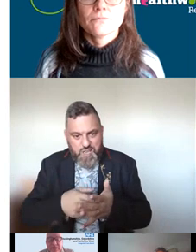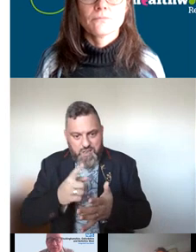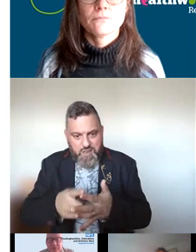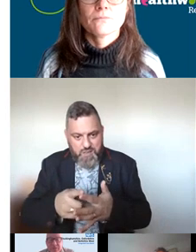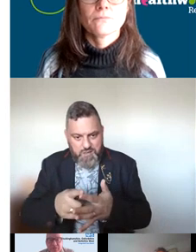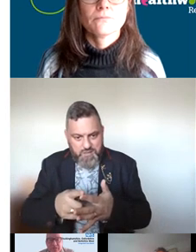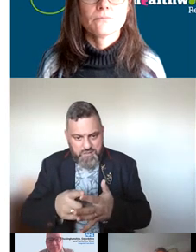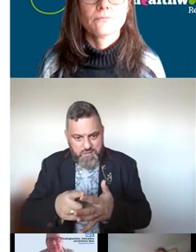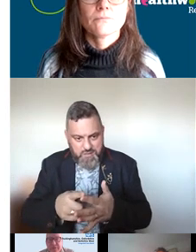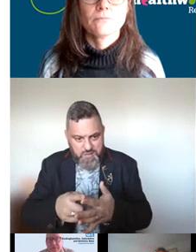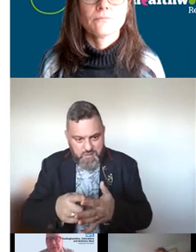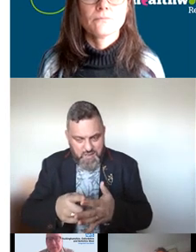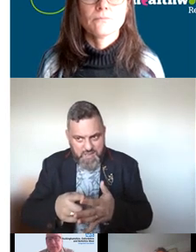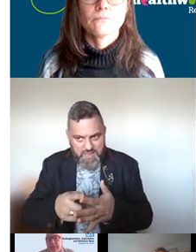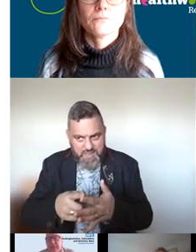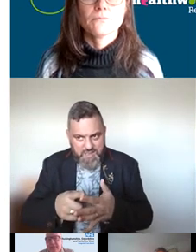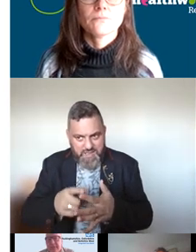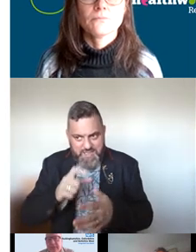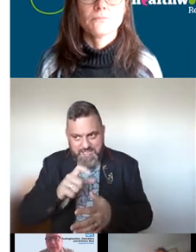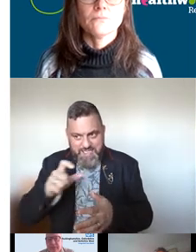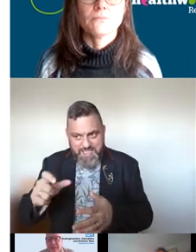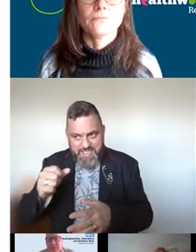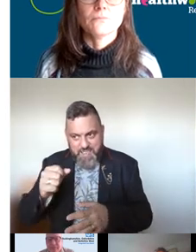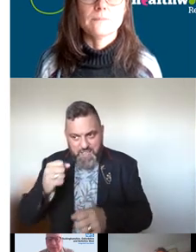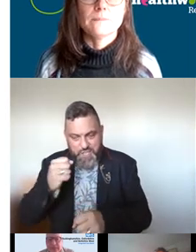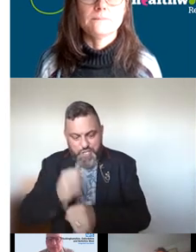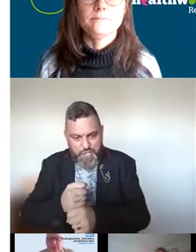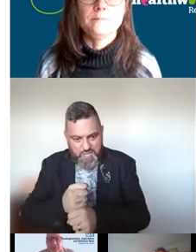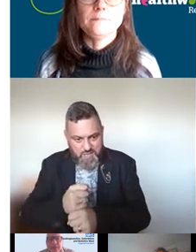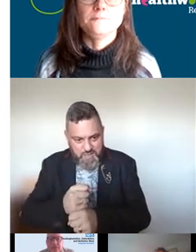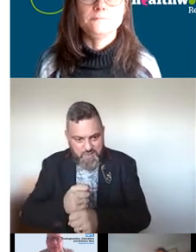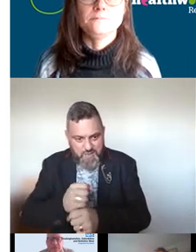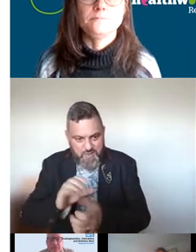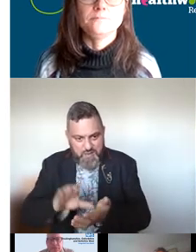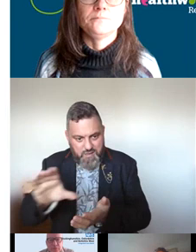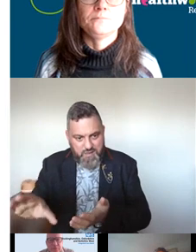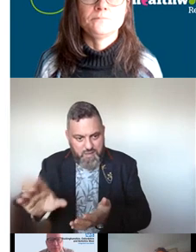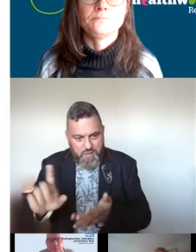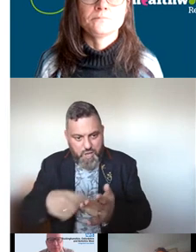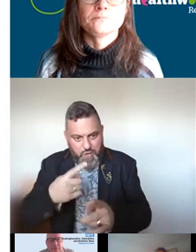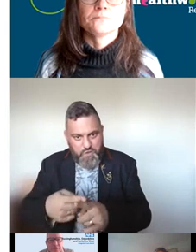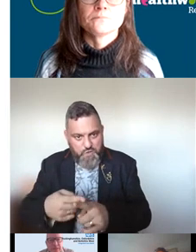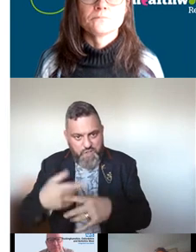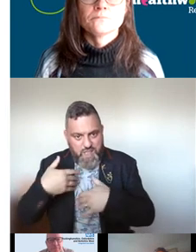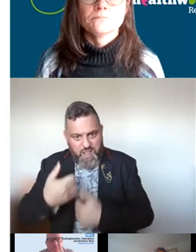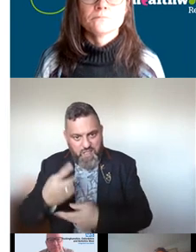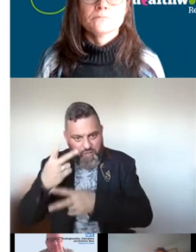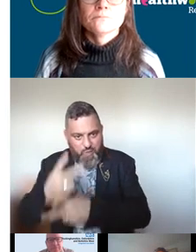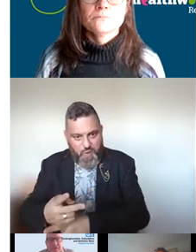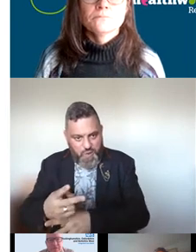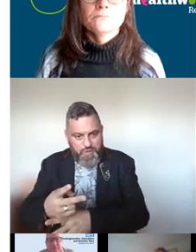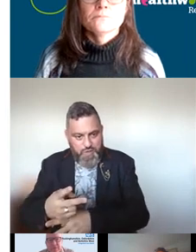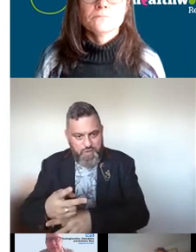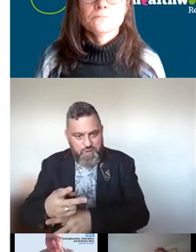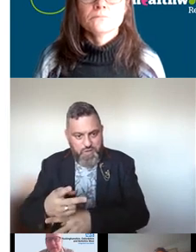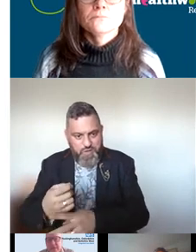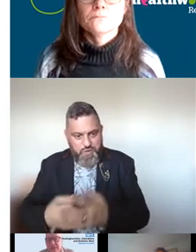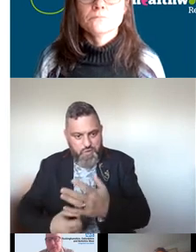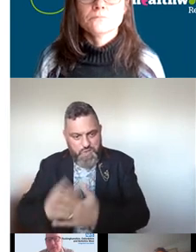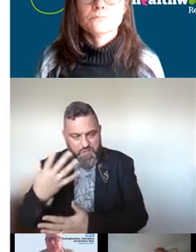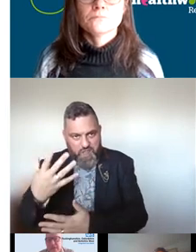clinical commissioning group in Oxfordshire funded the Oxfordshire Health Watch to support the